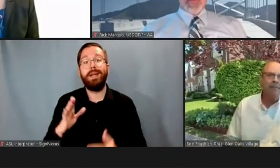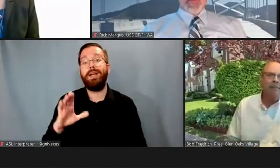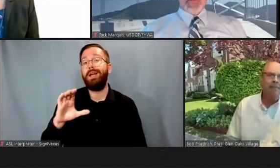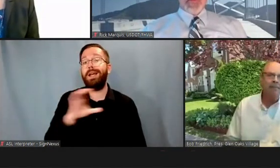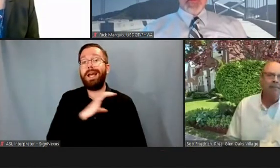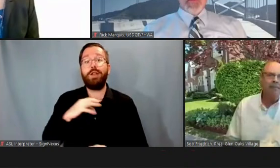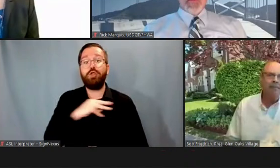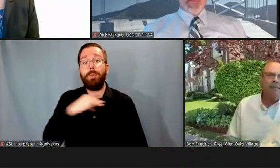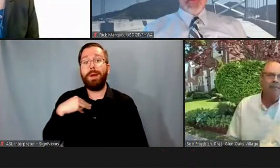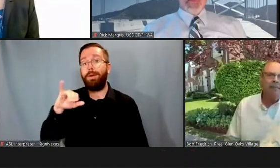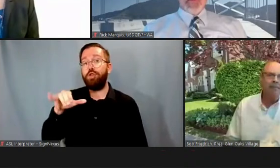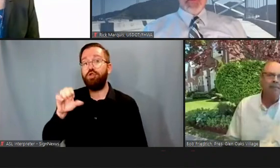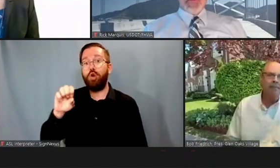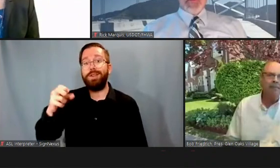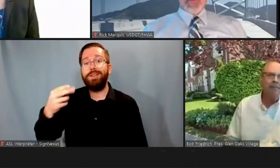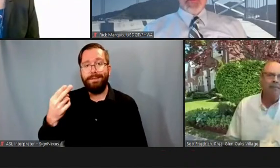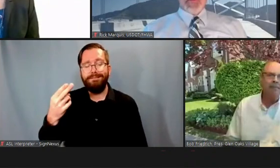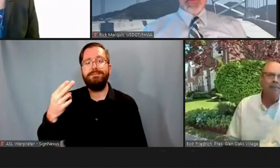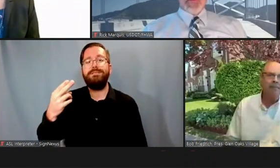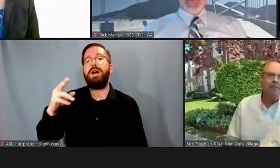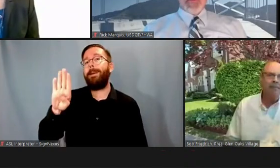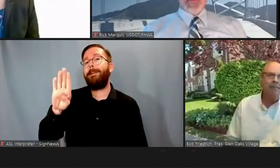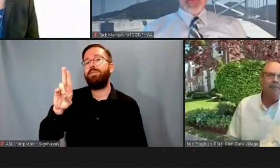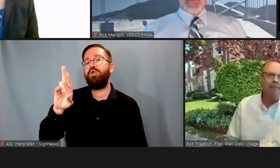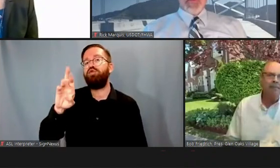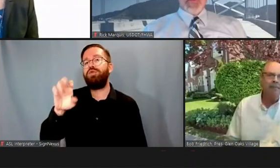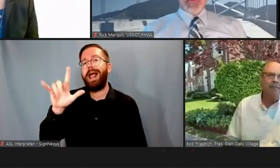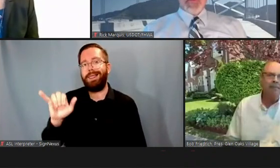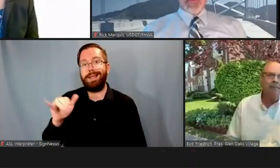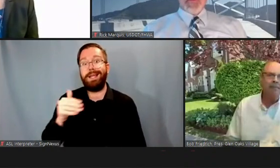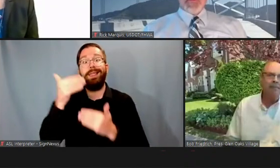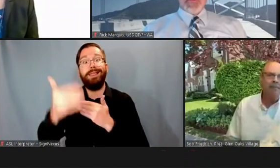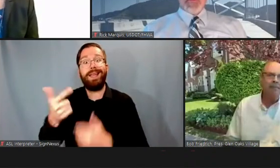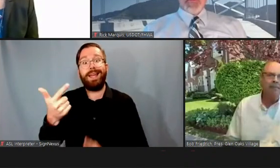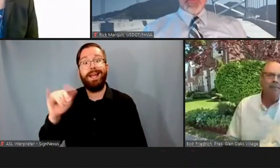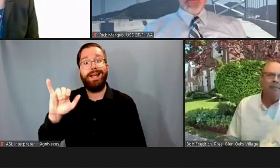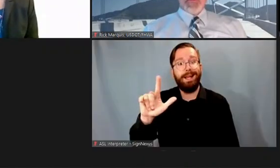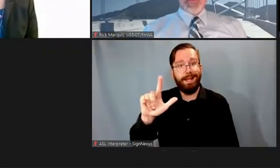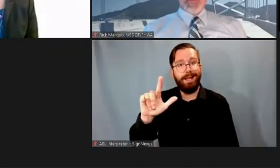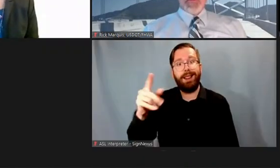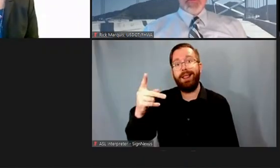member joseph borrelli followed by gil franco